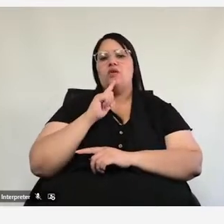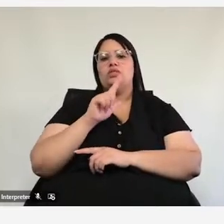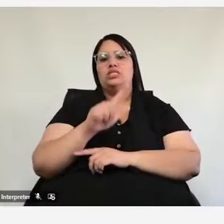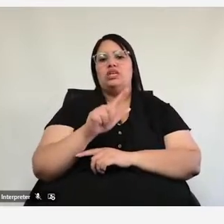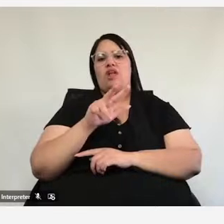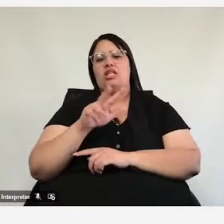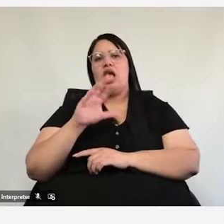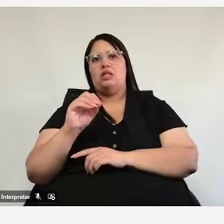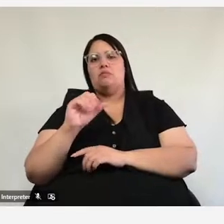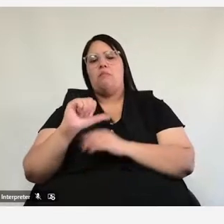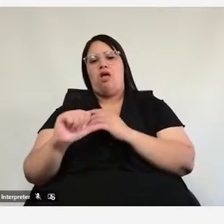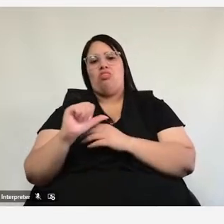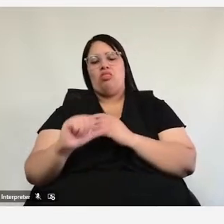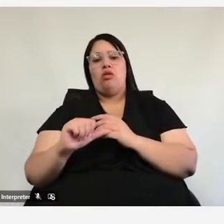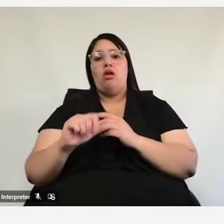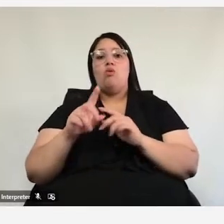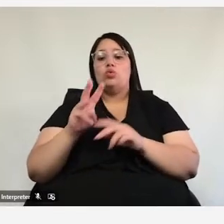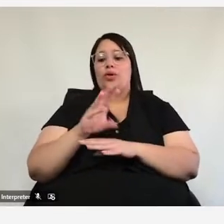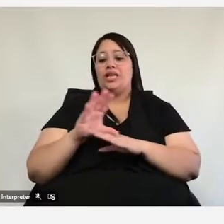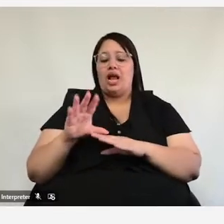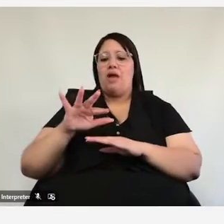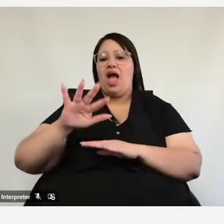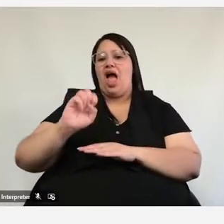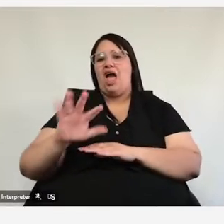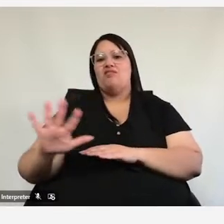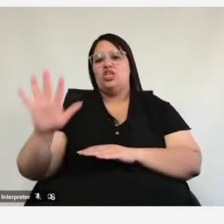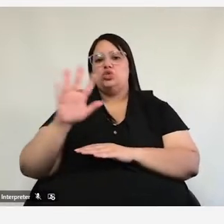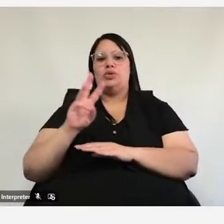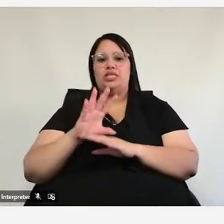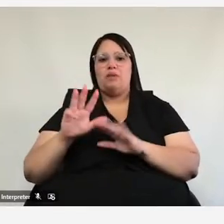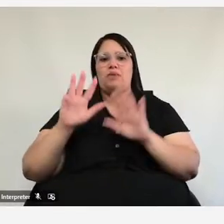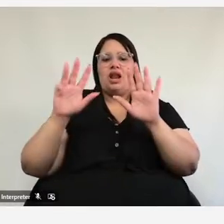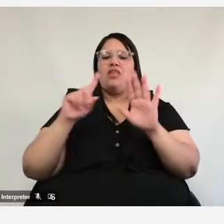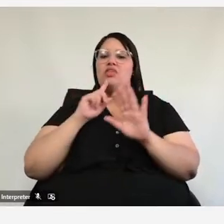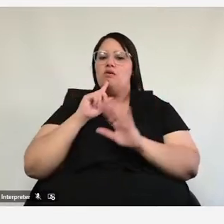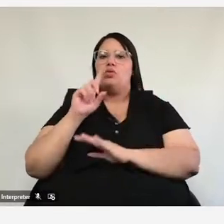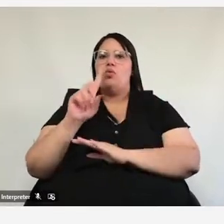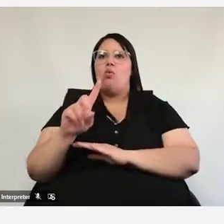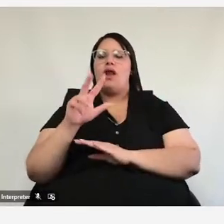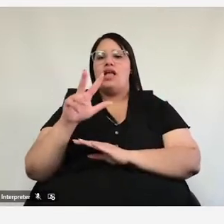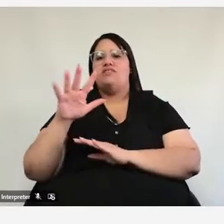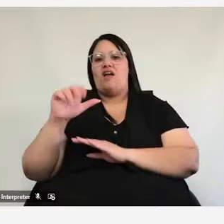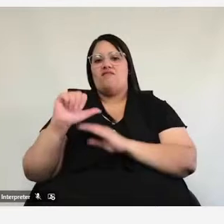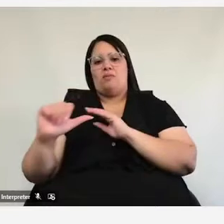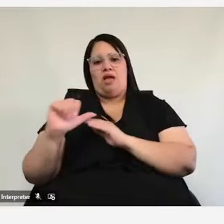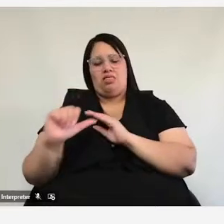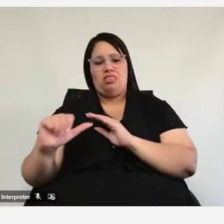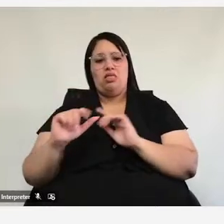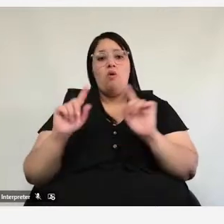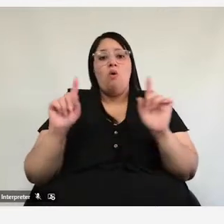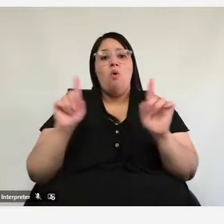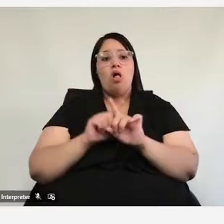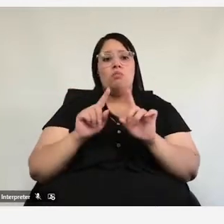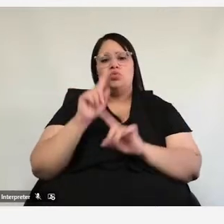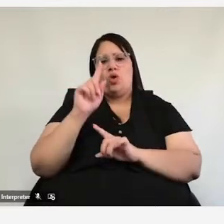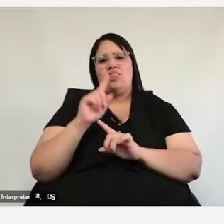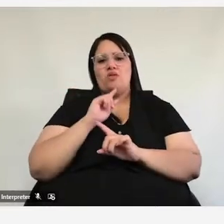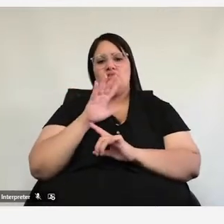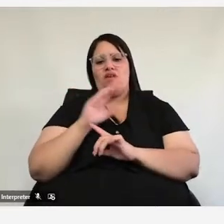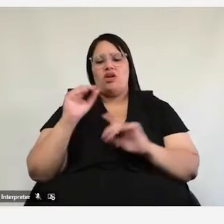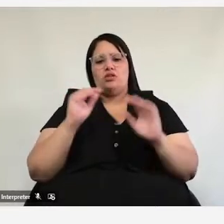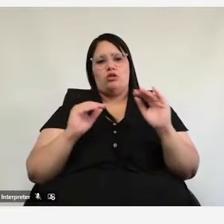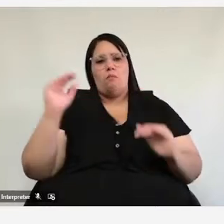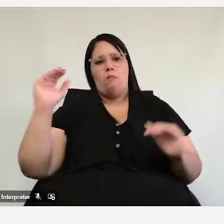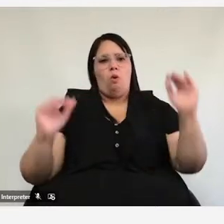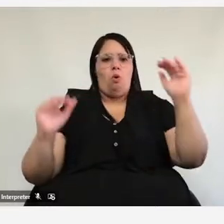7,778 per month. The Western Cape's average rental is 9,185 per month, almost 1,500 more